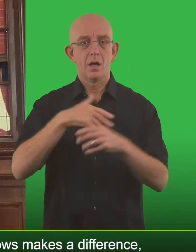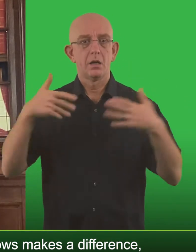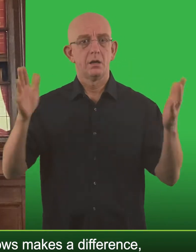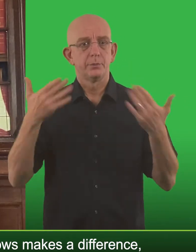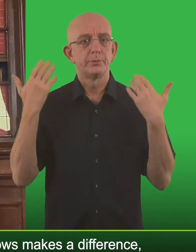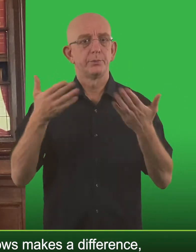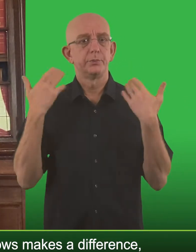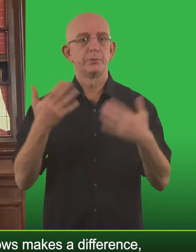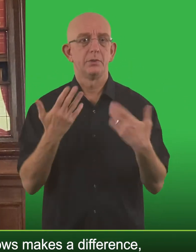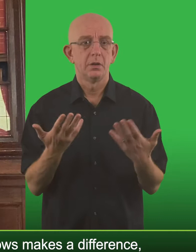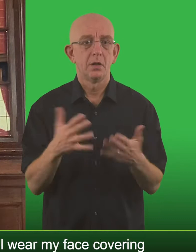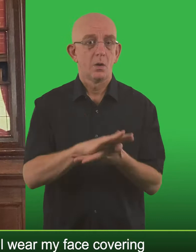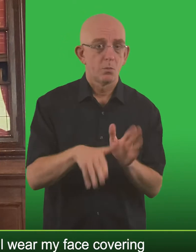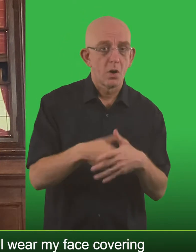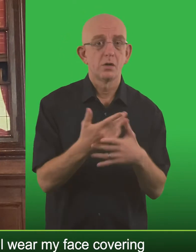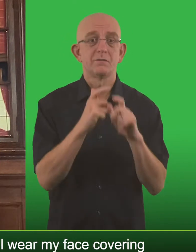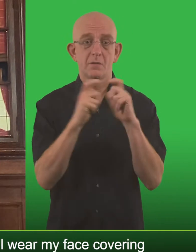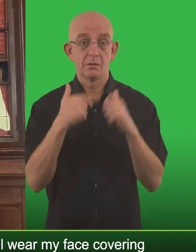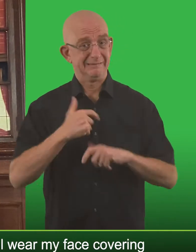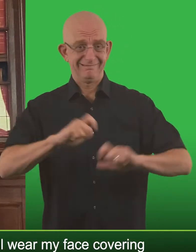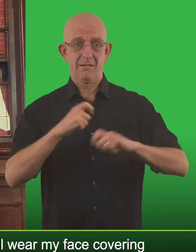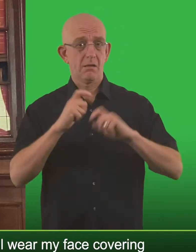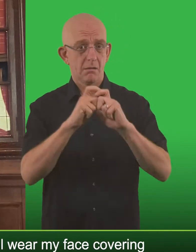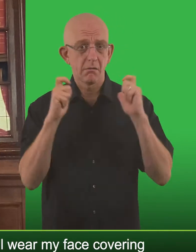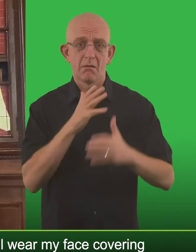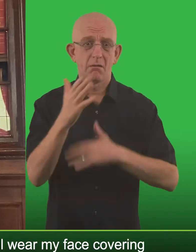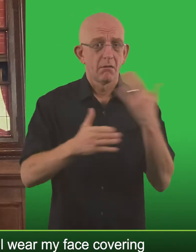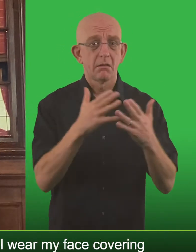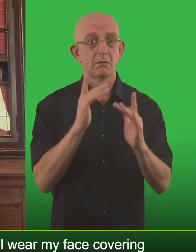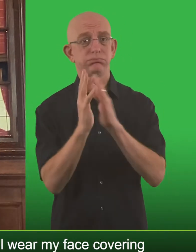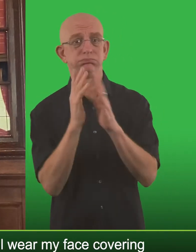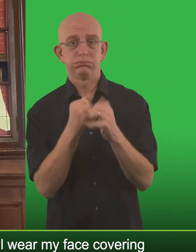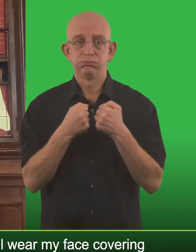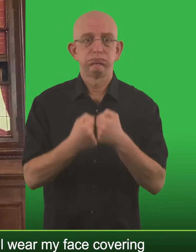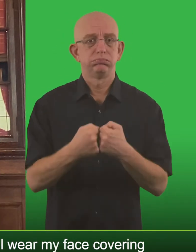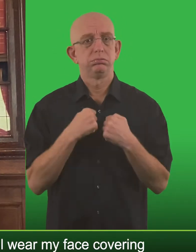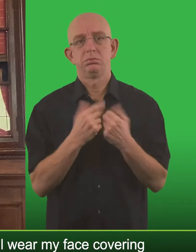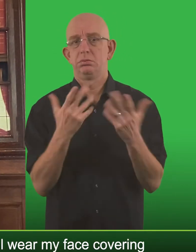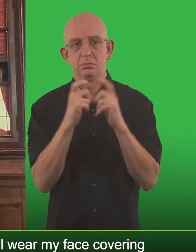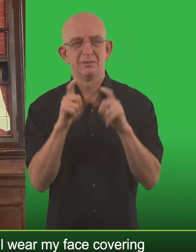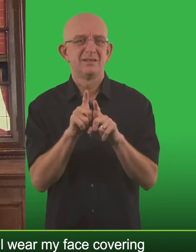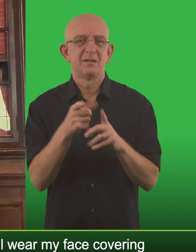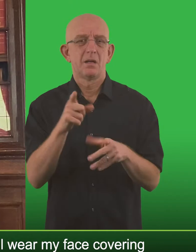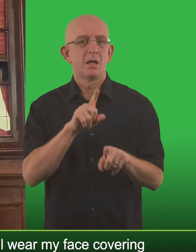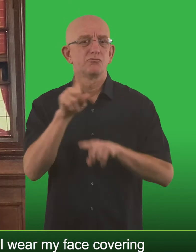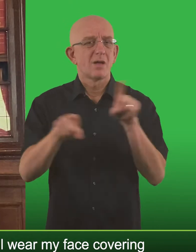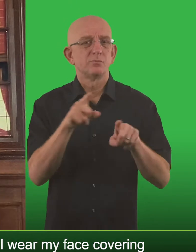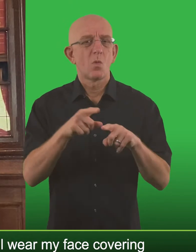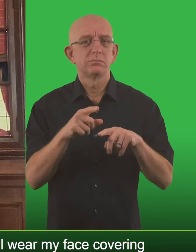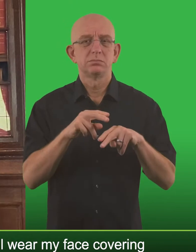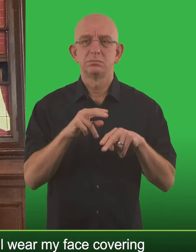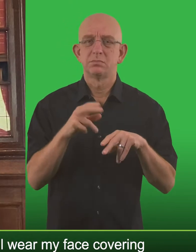the house or the building that you're in. Hand washing and face covering. I still wear my face covering pretty regularly on all enclosed public